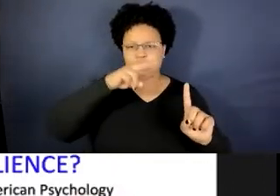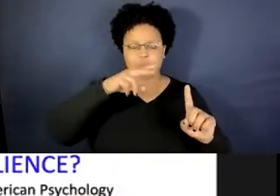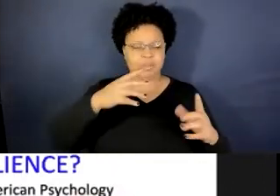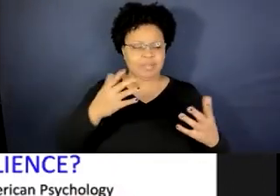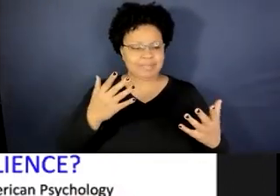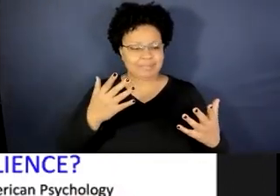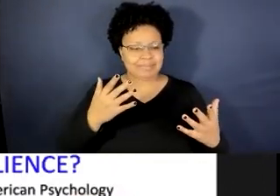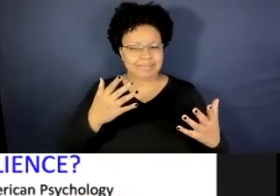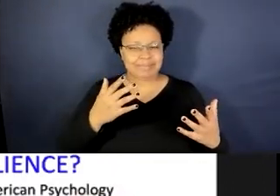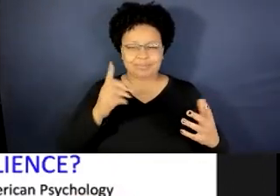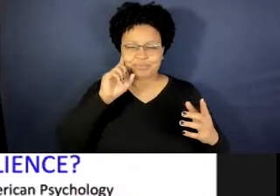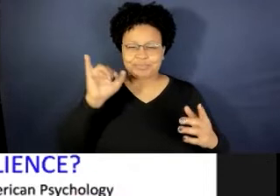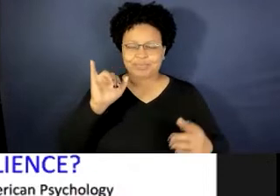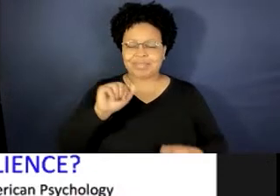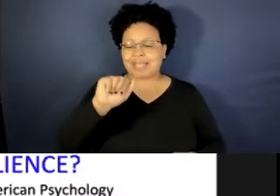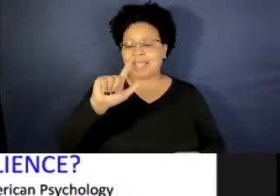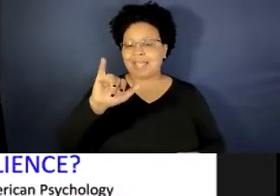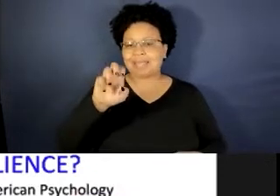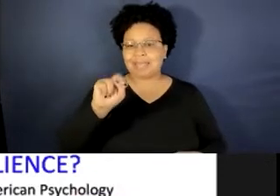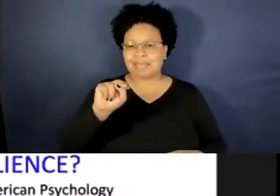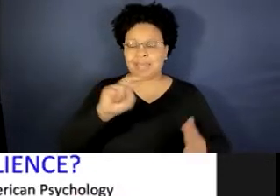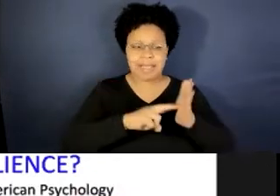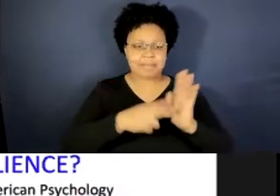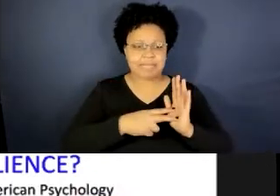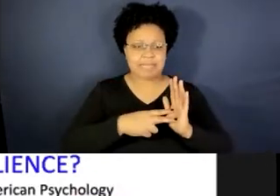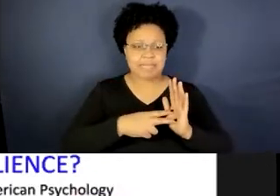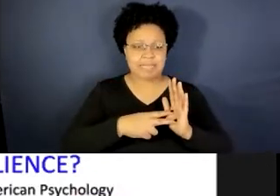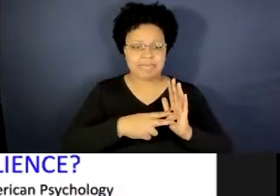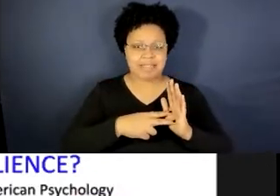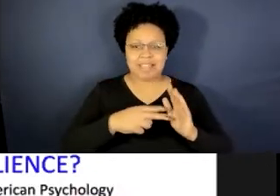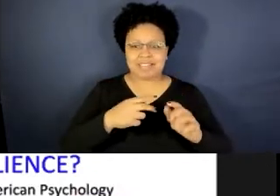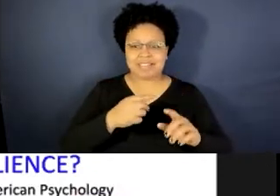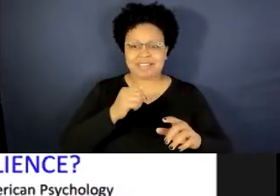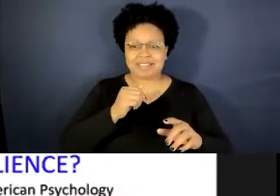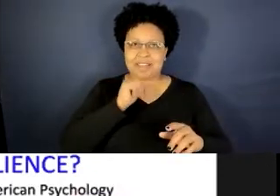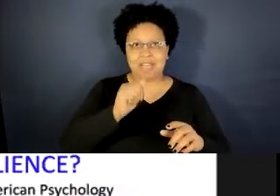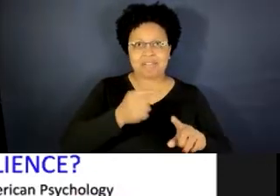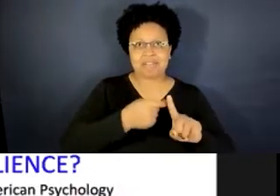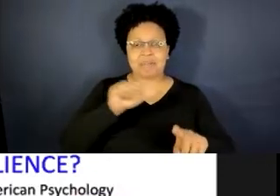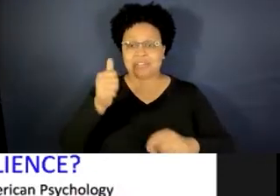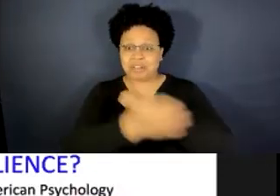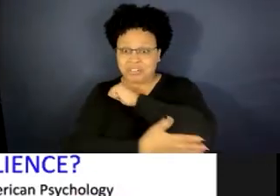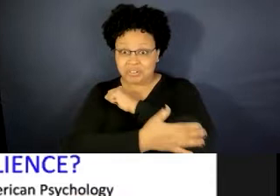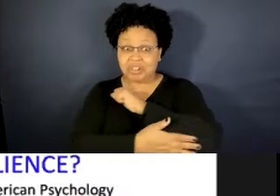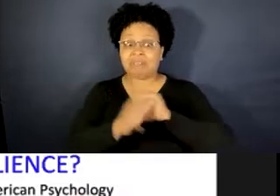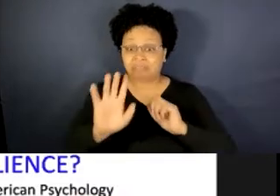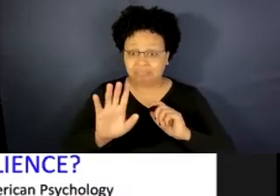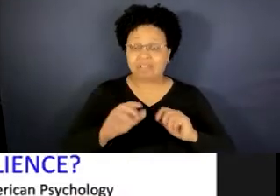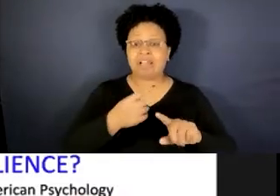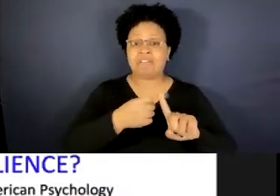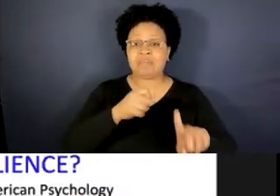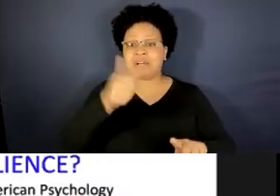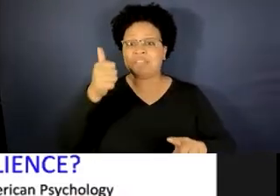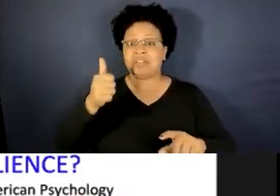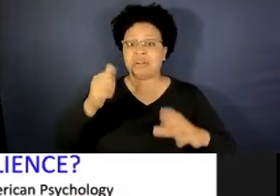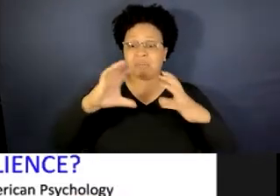aliens out there. And when I say aliens, I mean interterrestrial aliens that nobody knew how to handle and